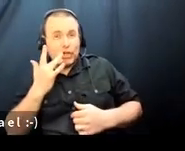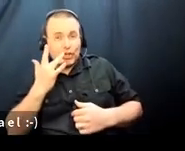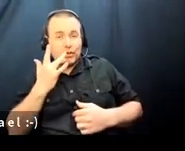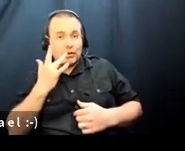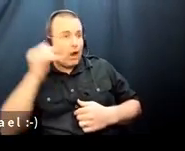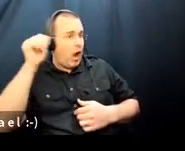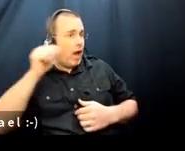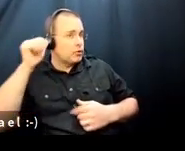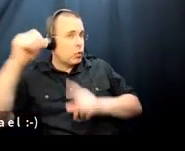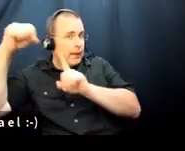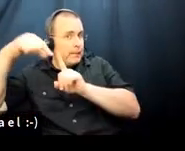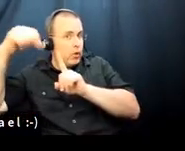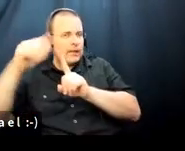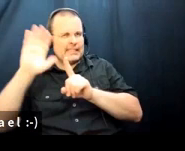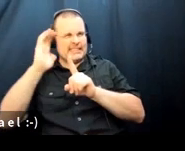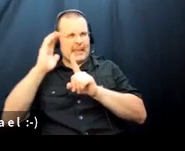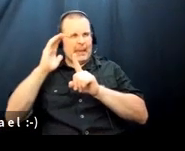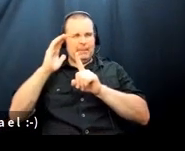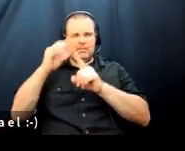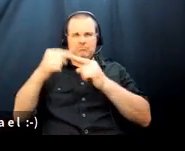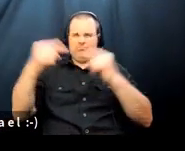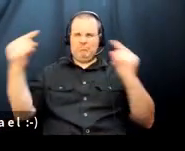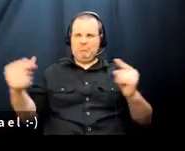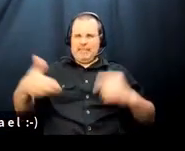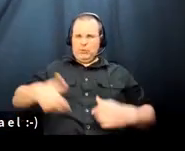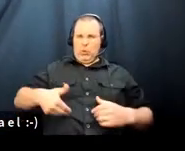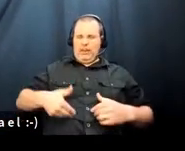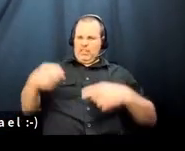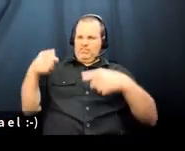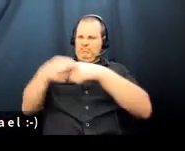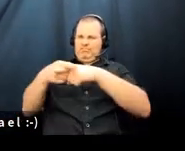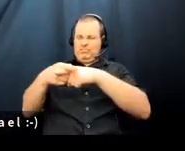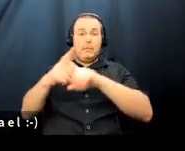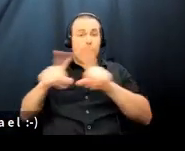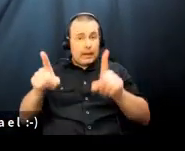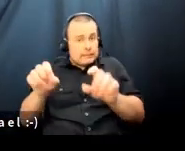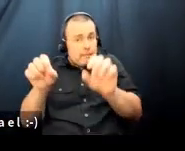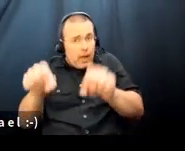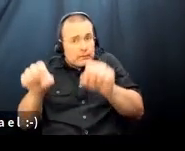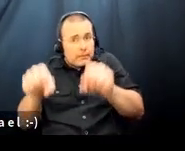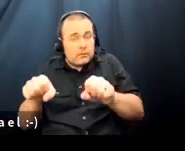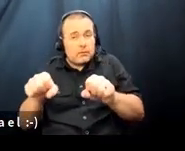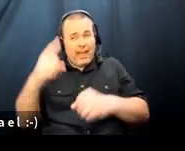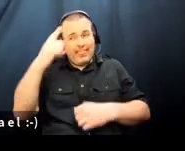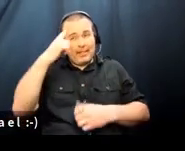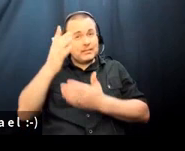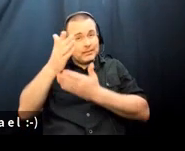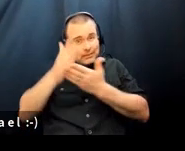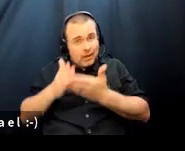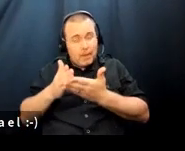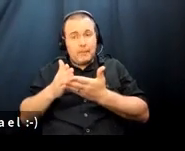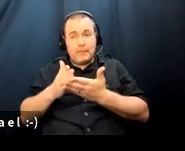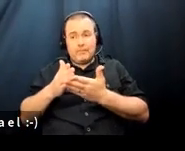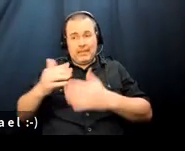counterintuitive, but it's very possible. And I think for some young deaf children,